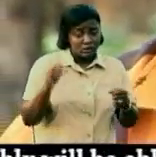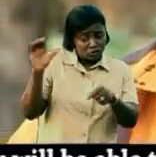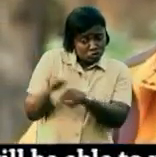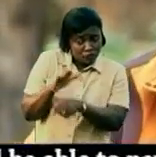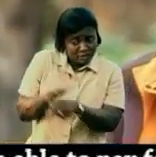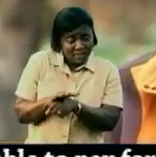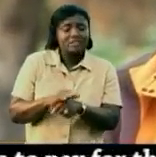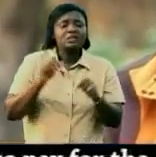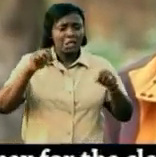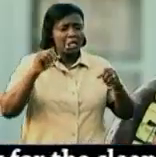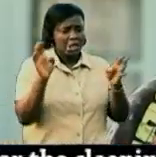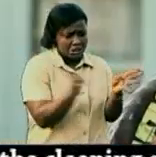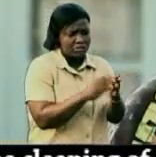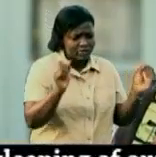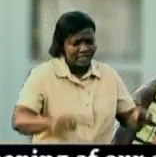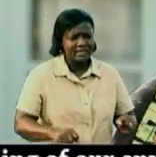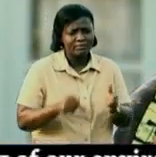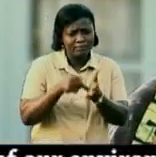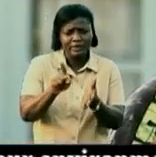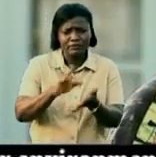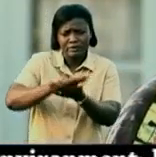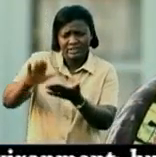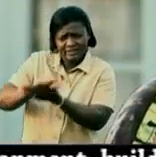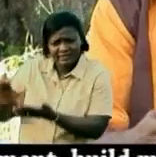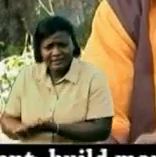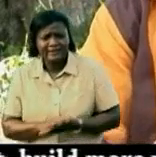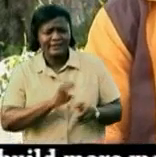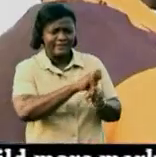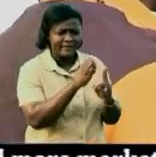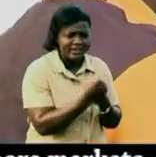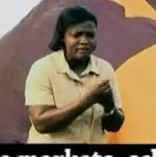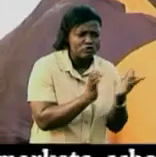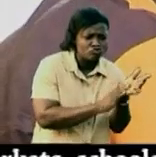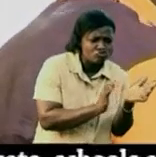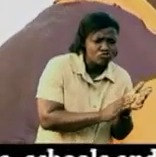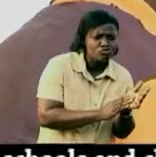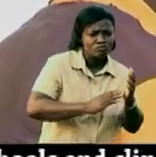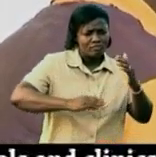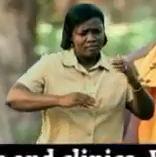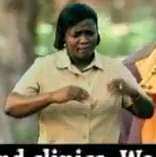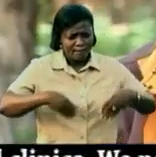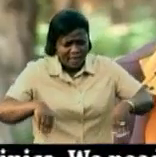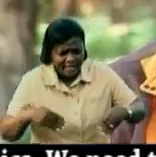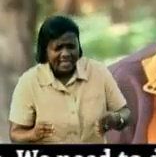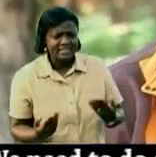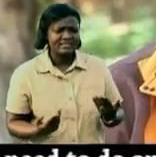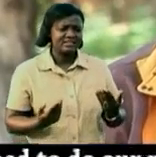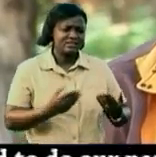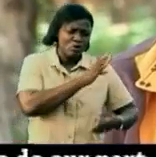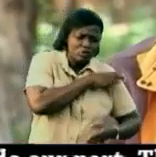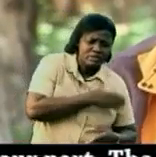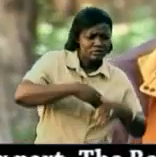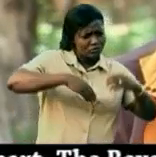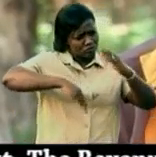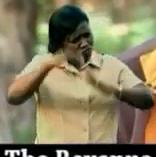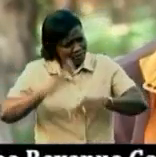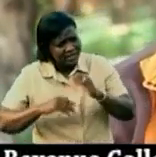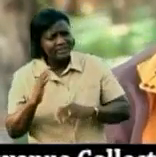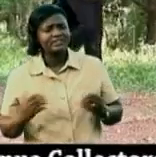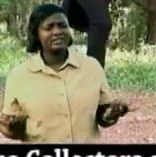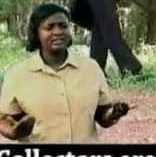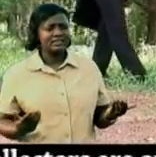pay for the cleaning of our environment, build more markets, schools, and clinics. We need to do our part. The revenue collectors are our partners